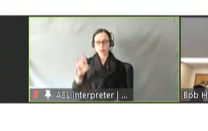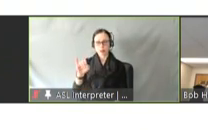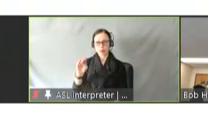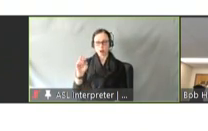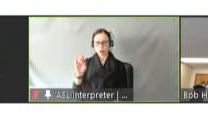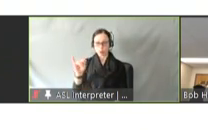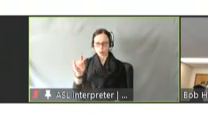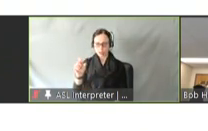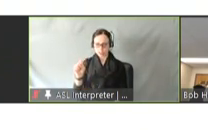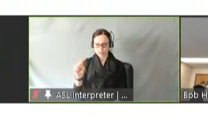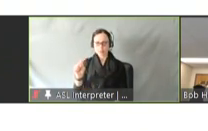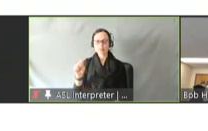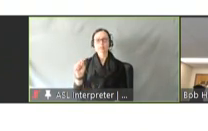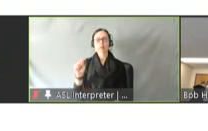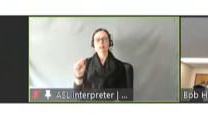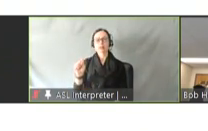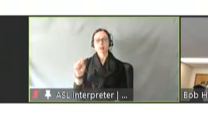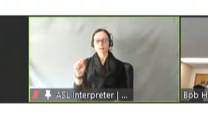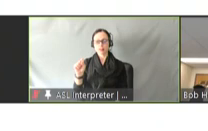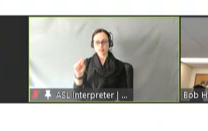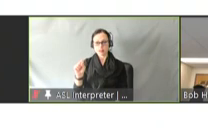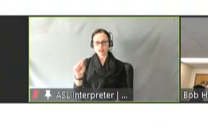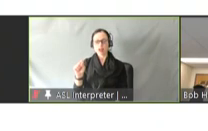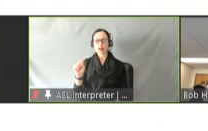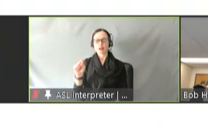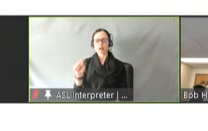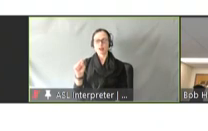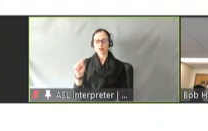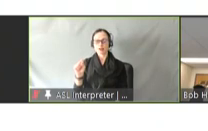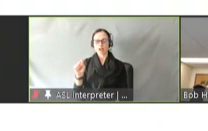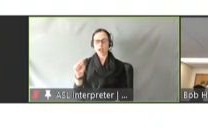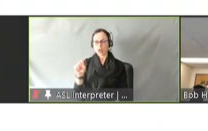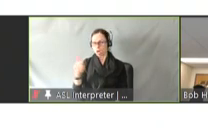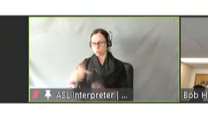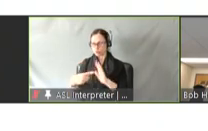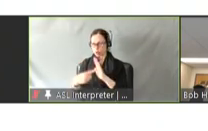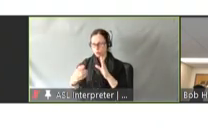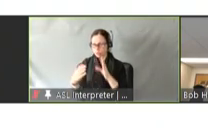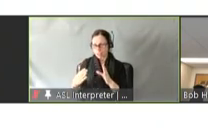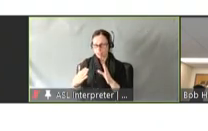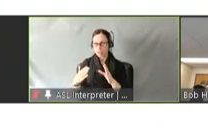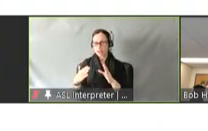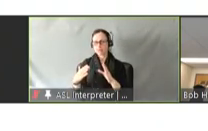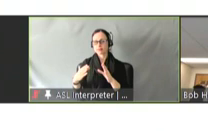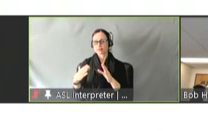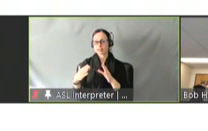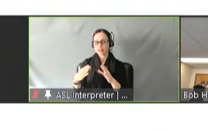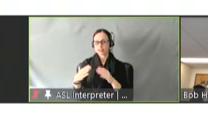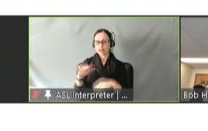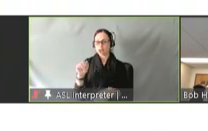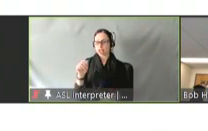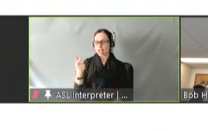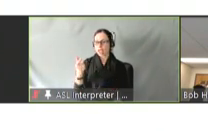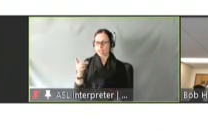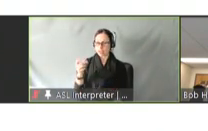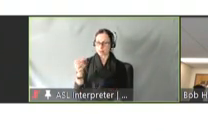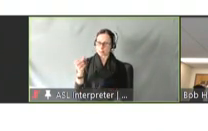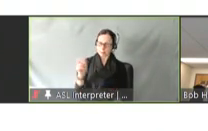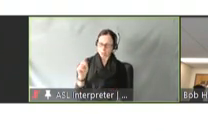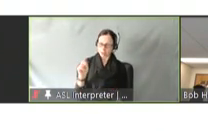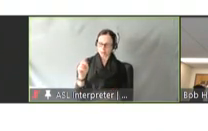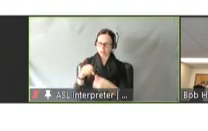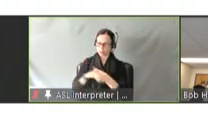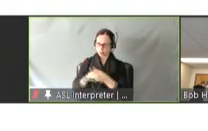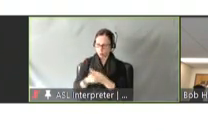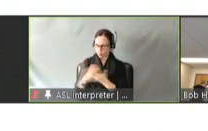Wharton, and our many ex officio and liaison representatives, as well as our administrative support from CDC. This has been a